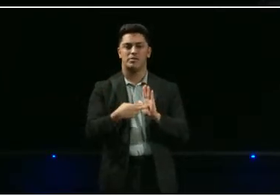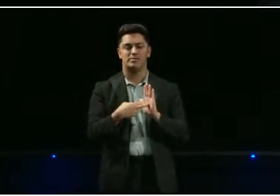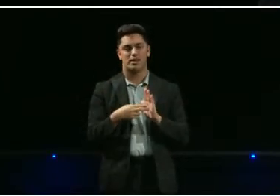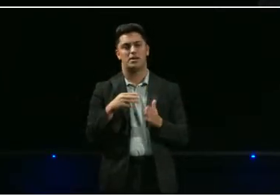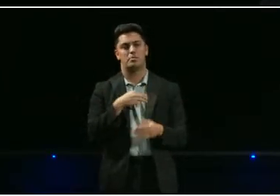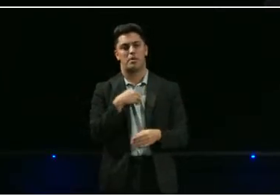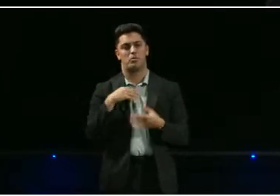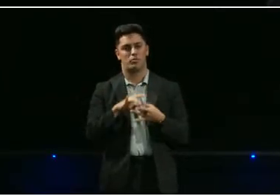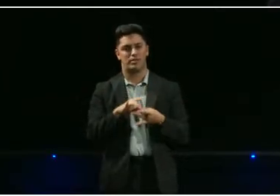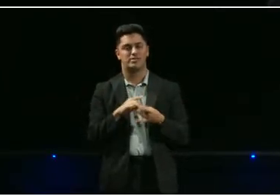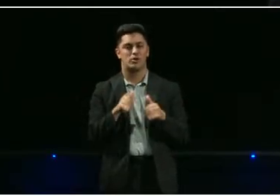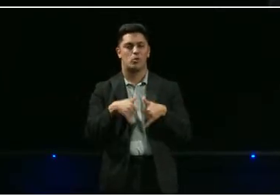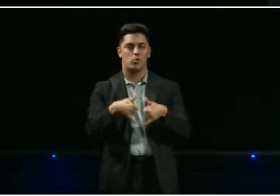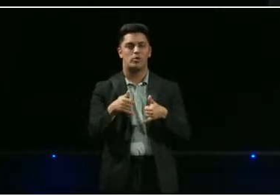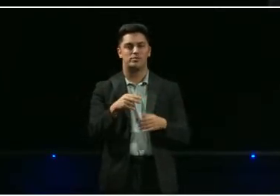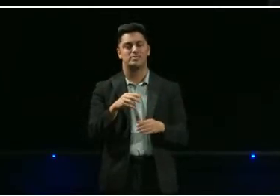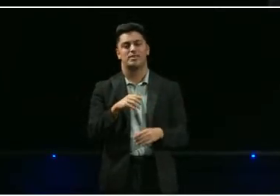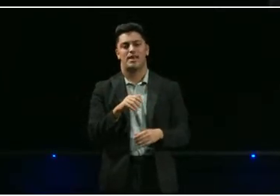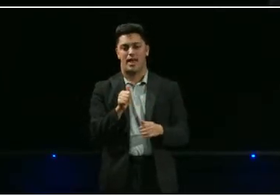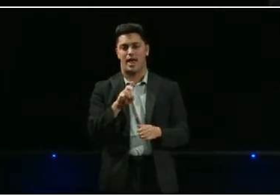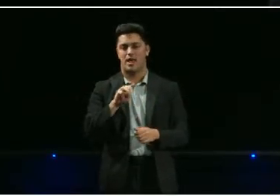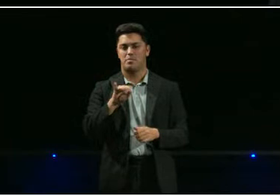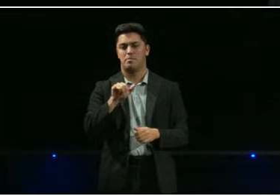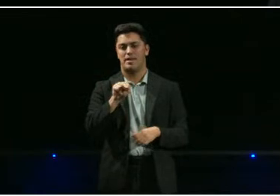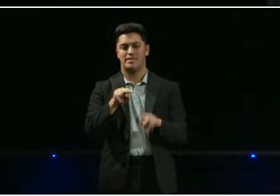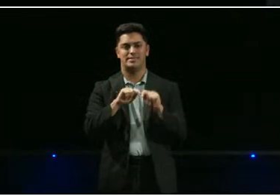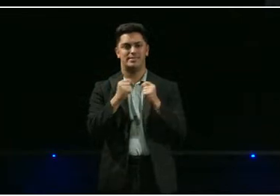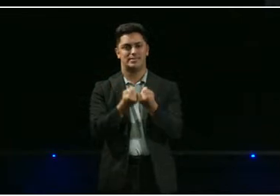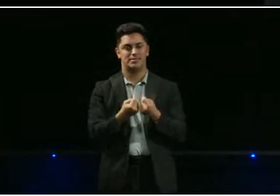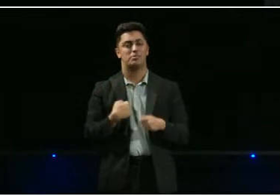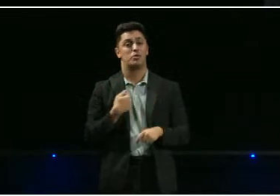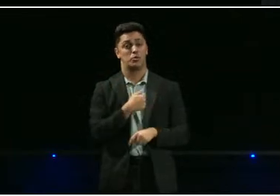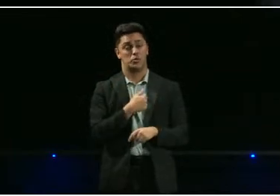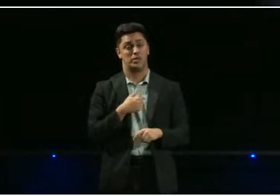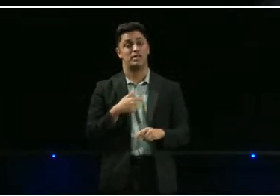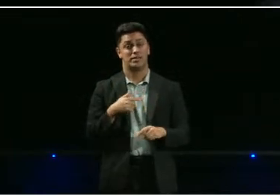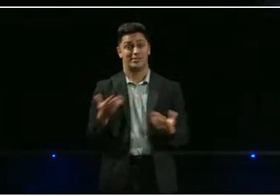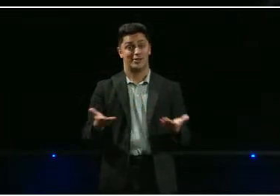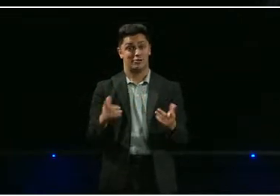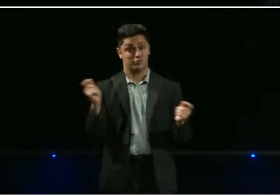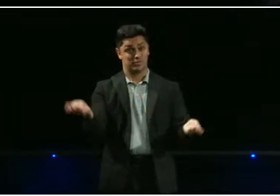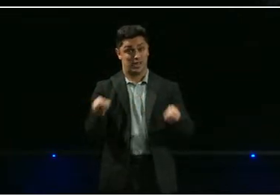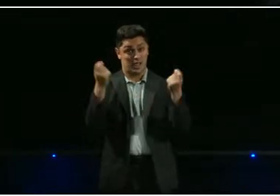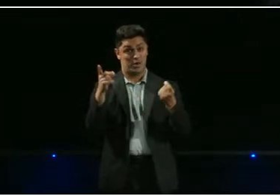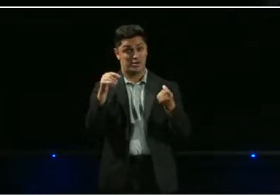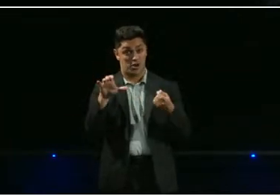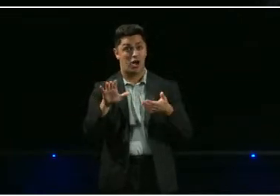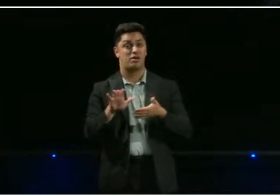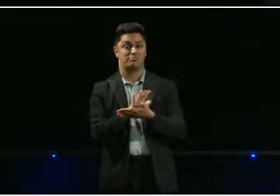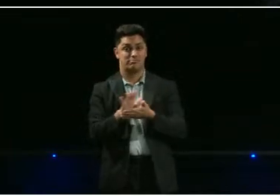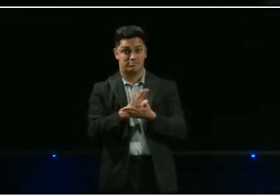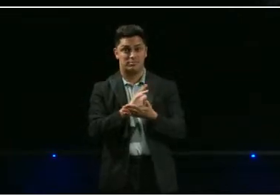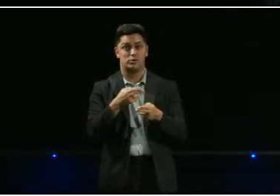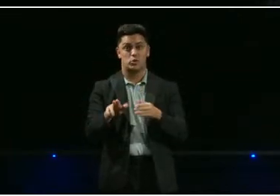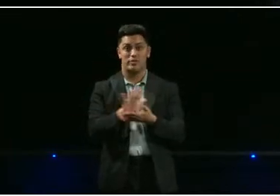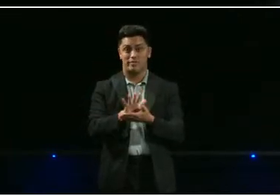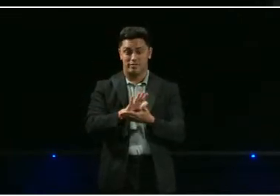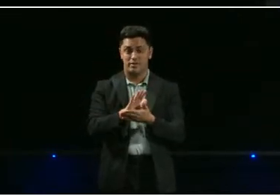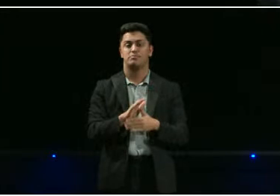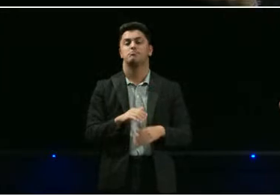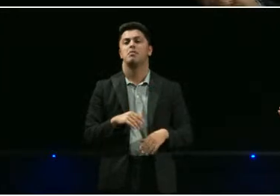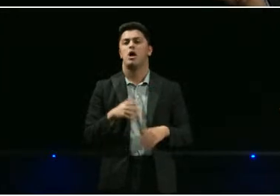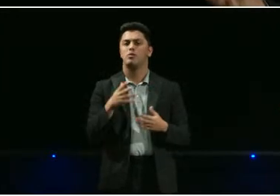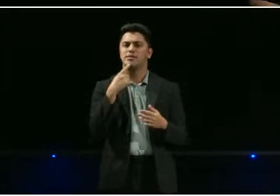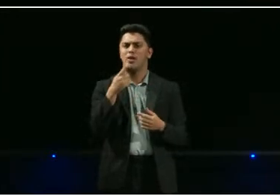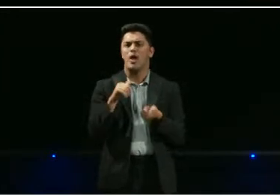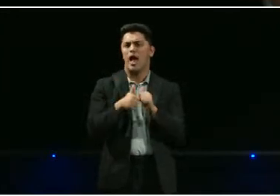Relations and Awards Administration team. And as you know, we're here to celebrate the documentary short film nominees, I feel like I need to tell you